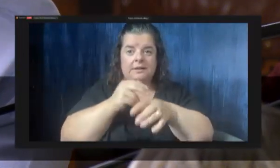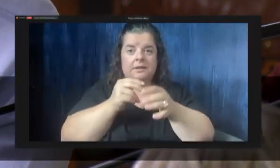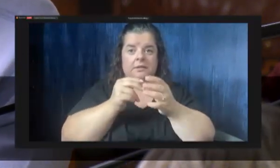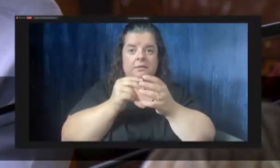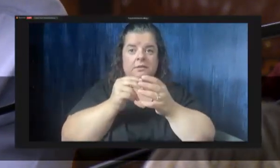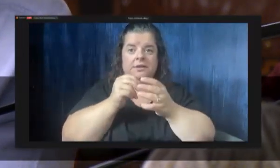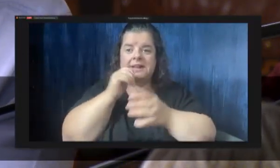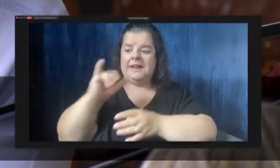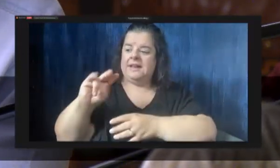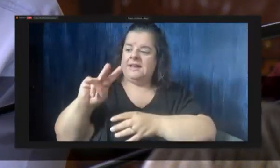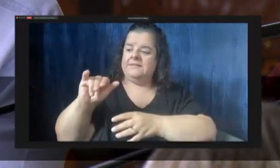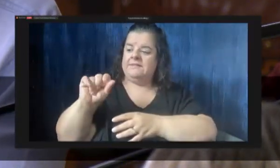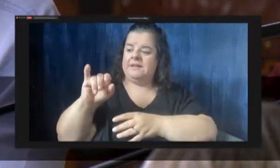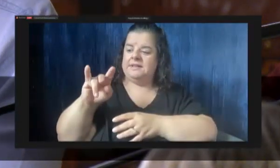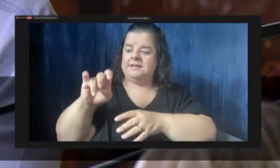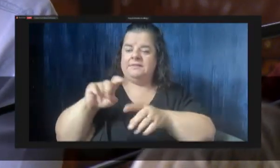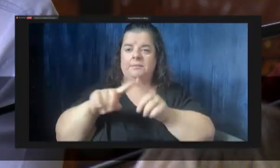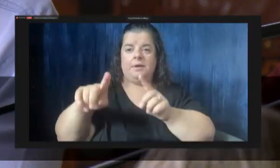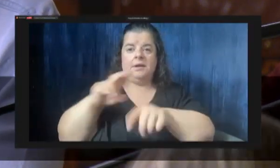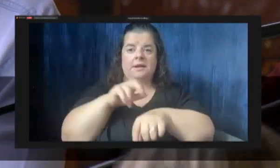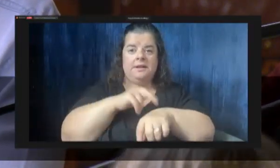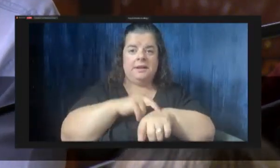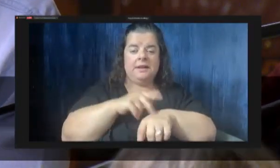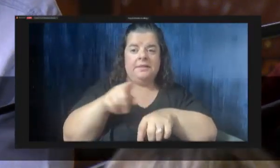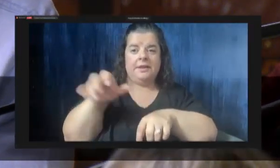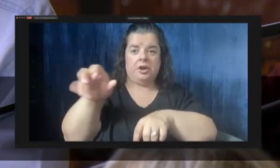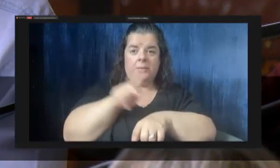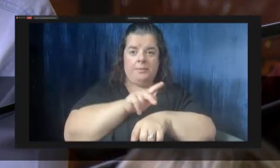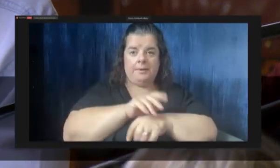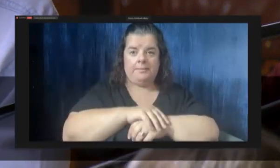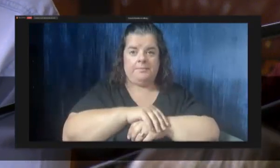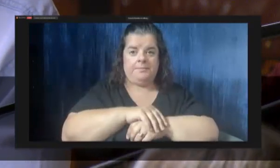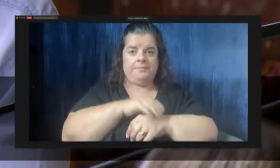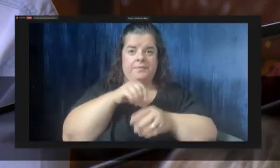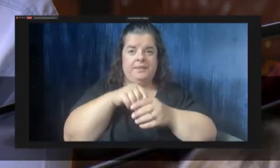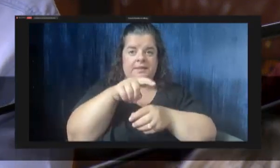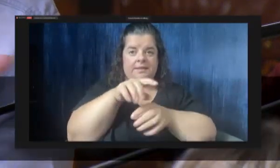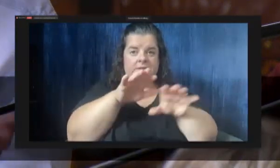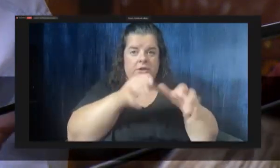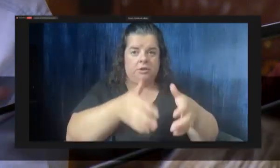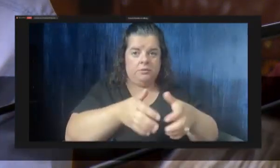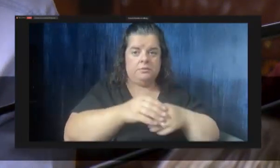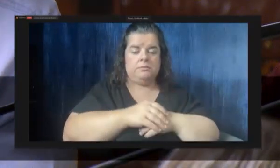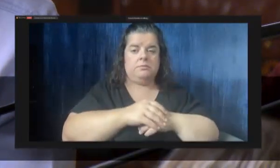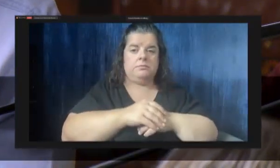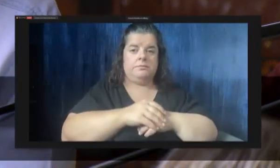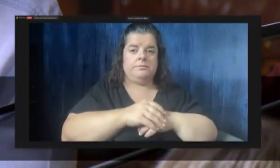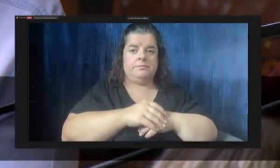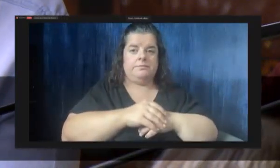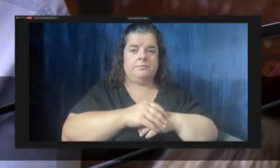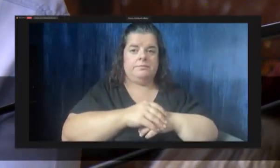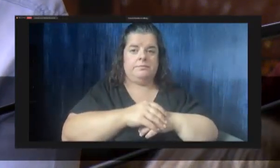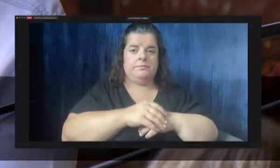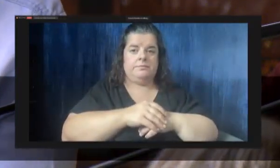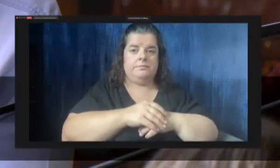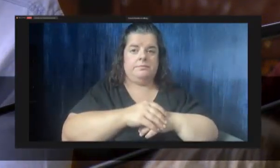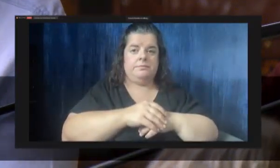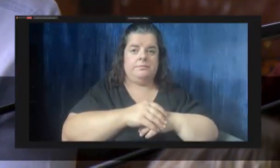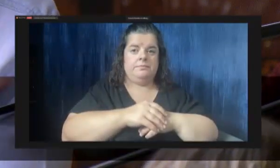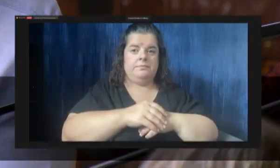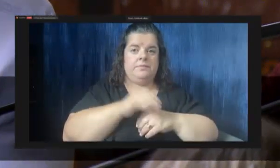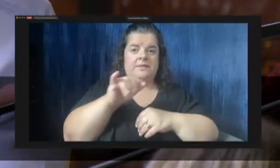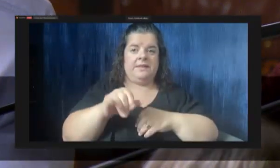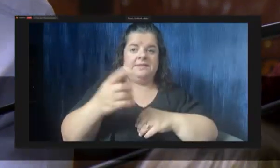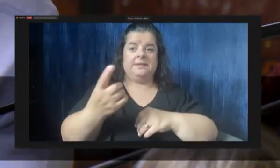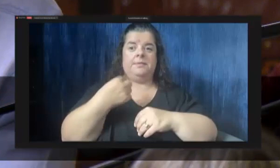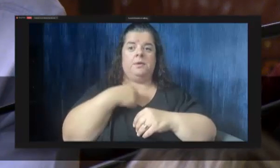but native, they are actually coming back in these enclosures. And it's something that we can